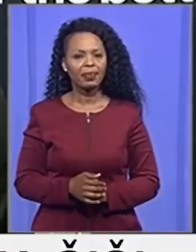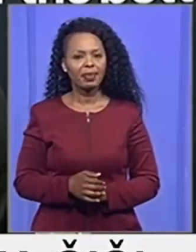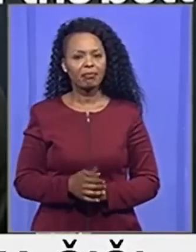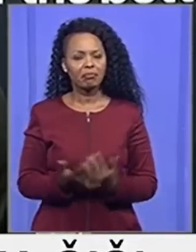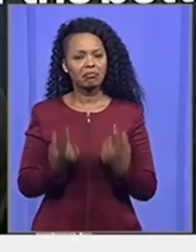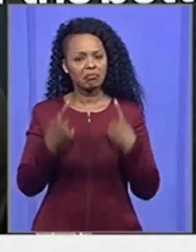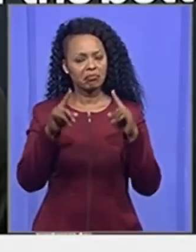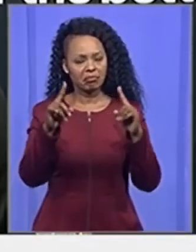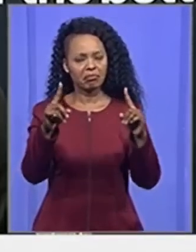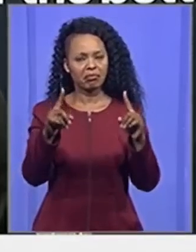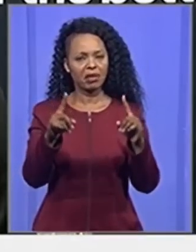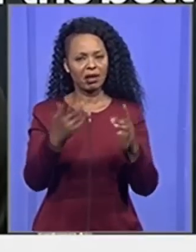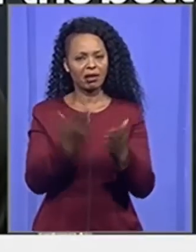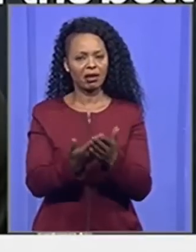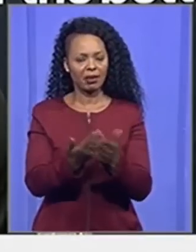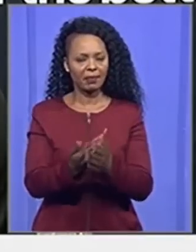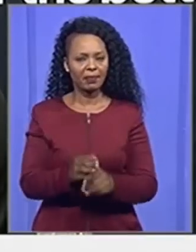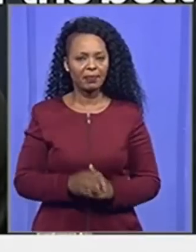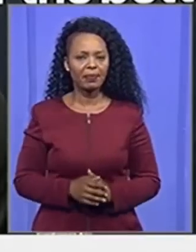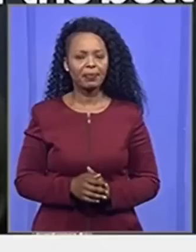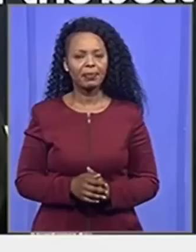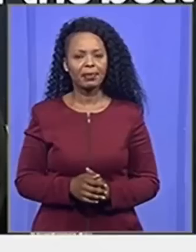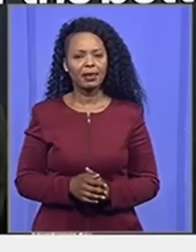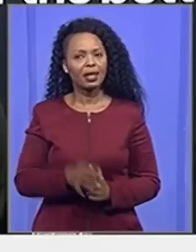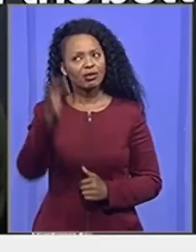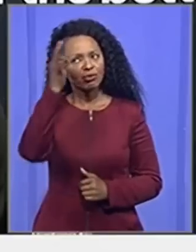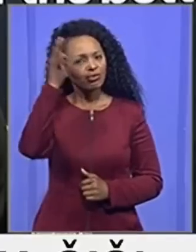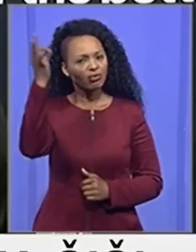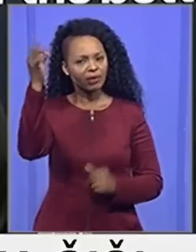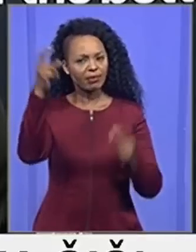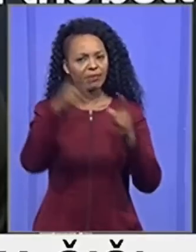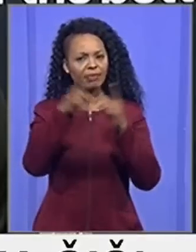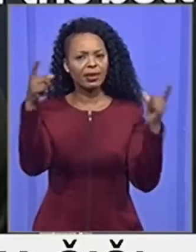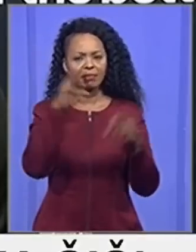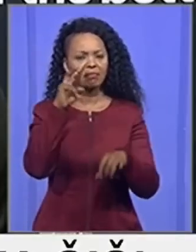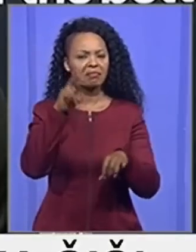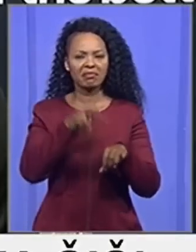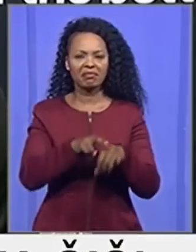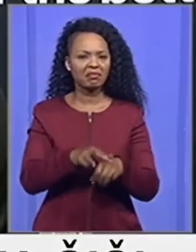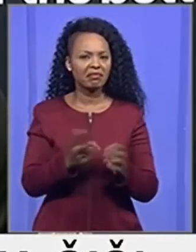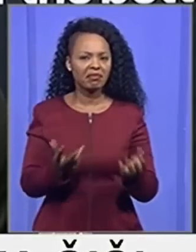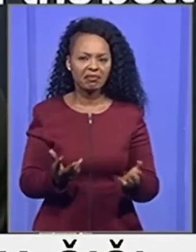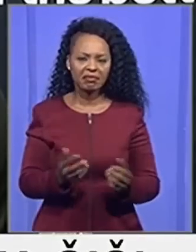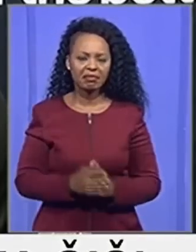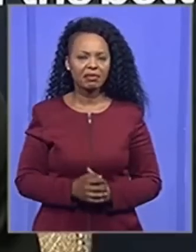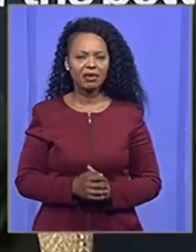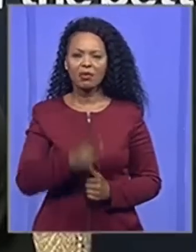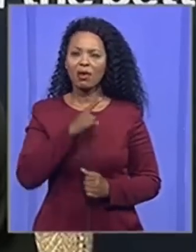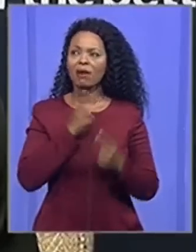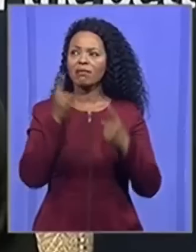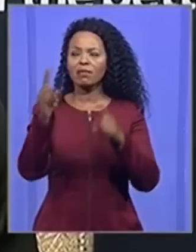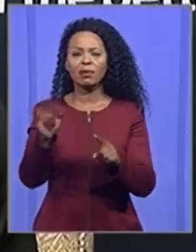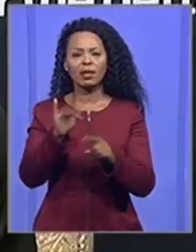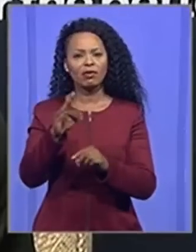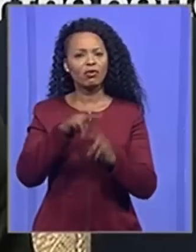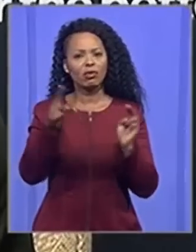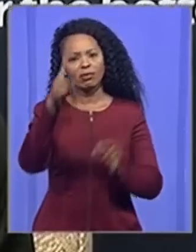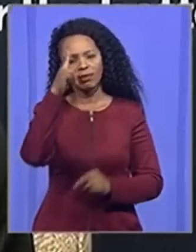way. And, you know, we need to dream big. You know, I mean, why go there if we don't believe that we